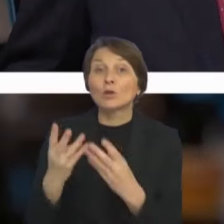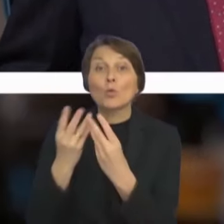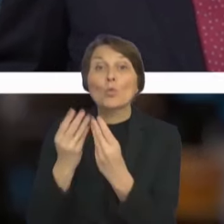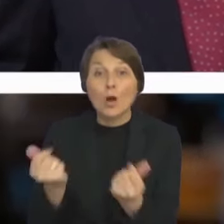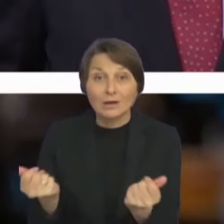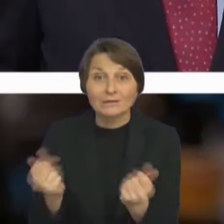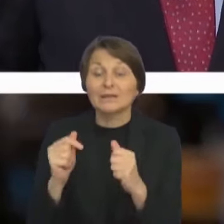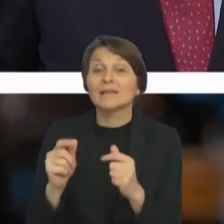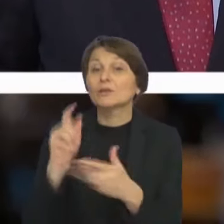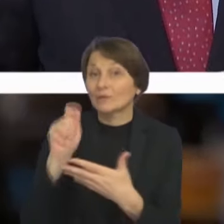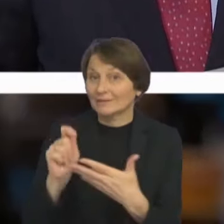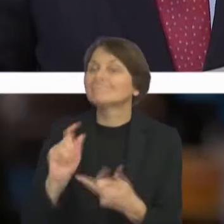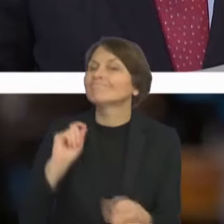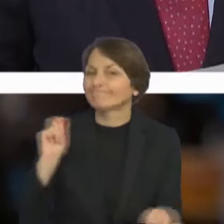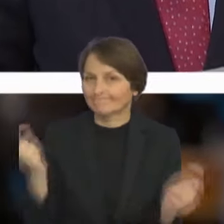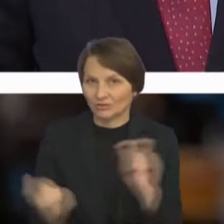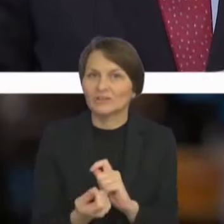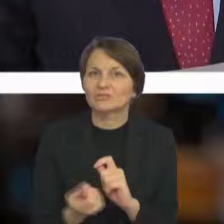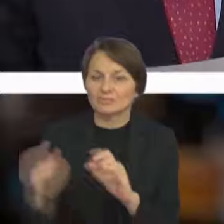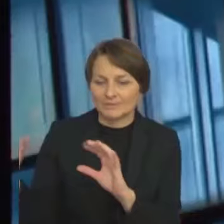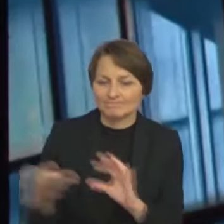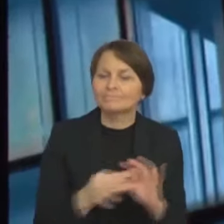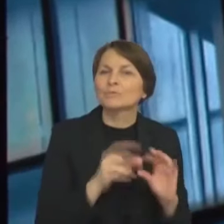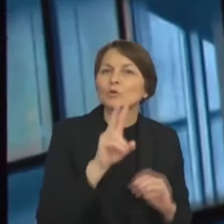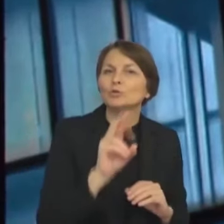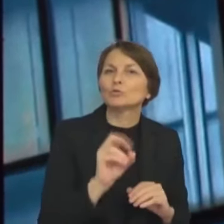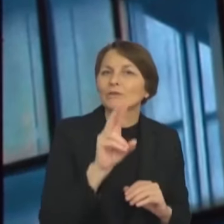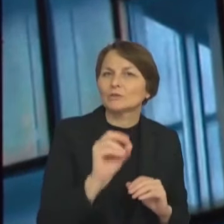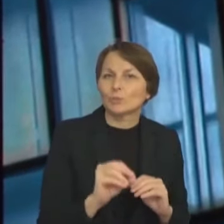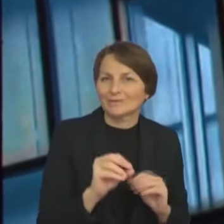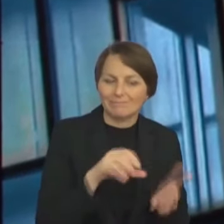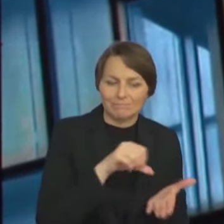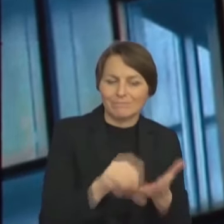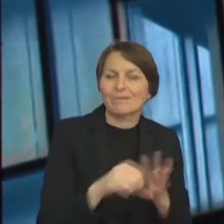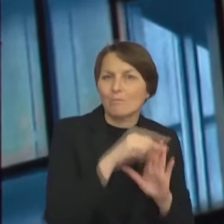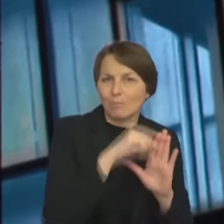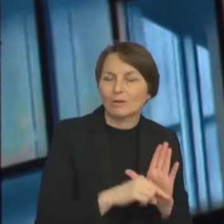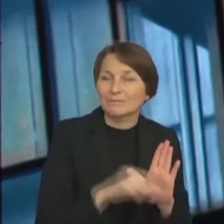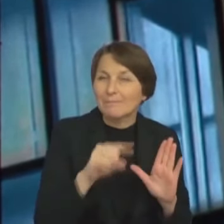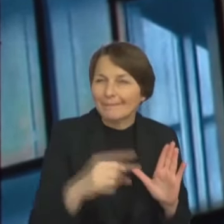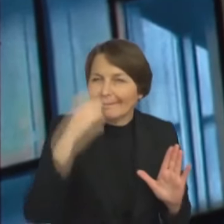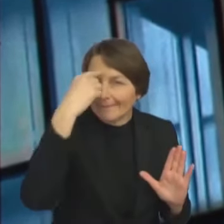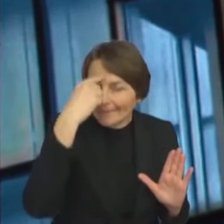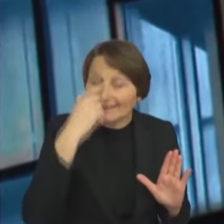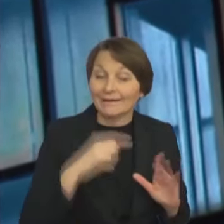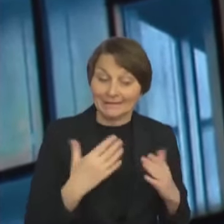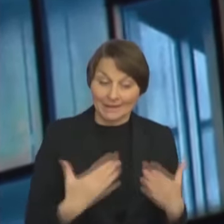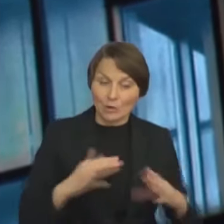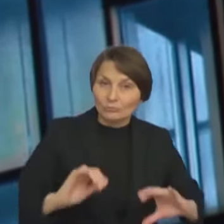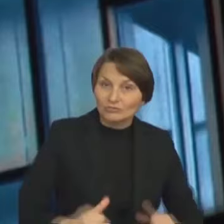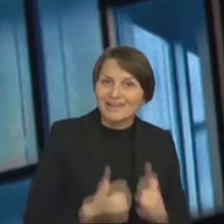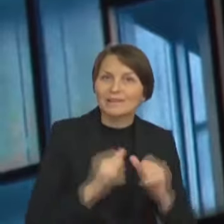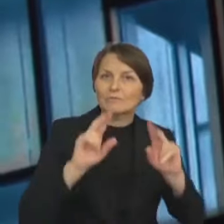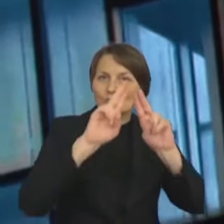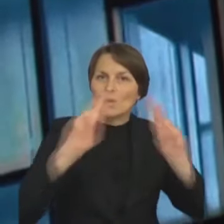changed in relation to the 2020 compensation policy in order to take into account the challenges of the new Renaultution